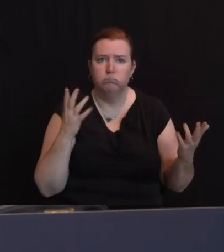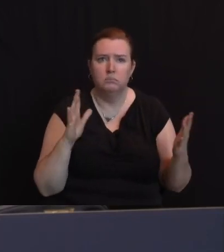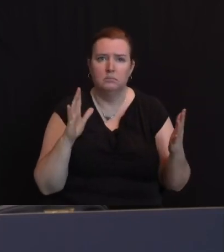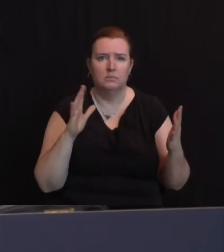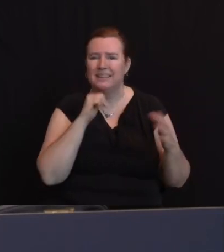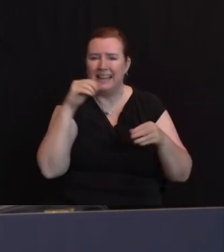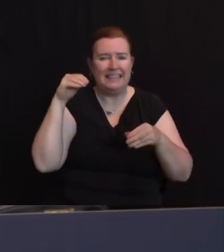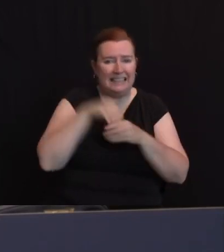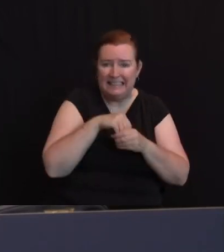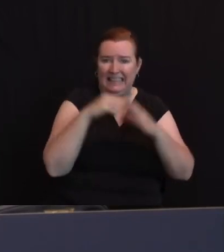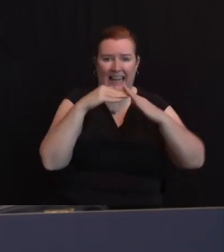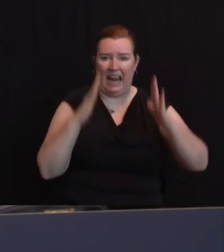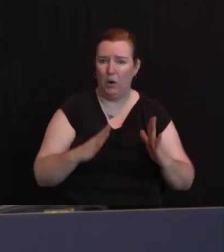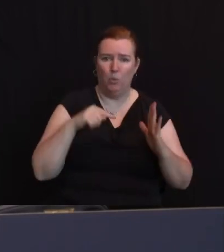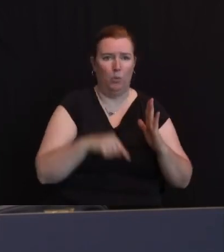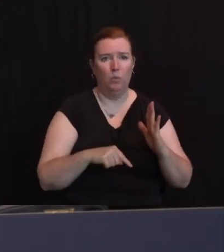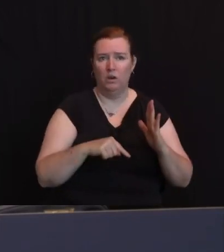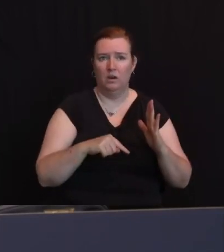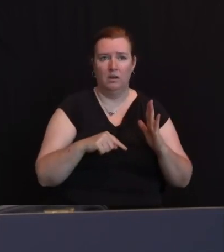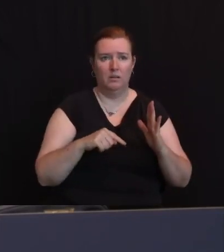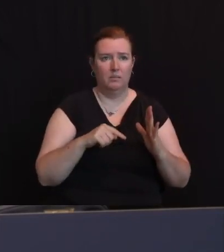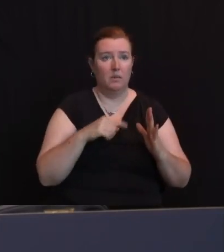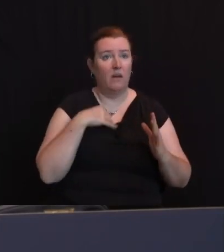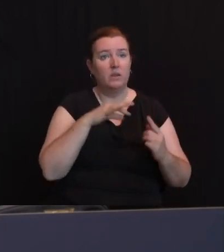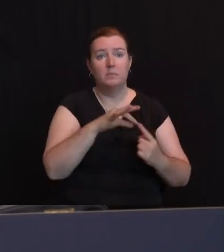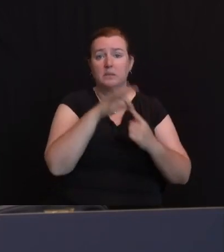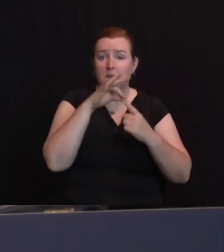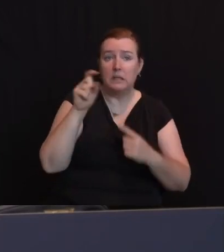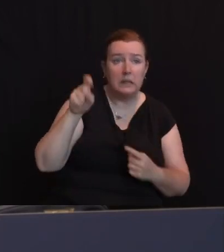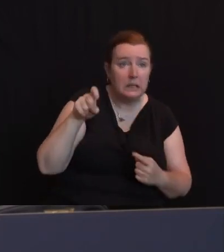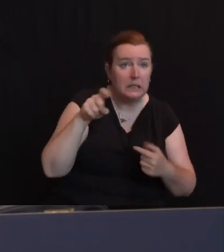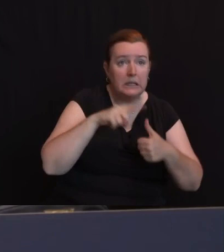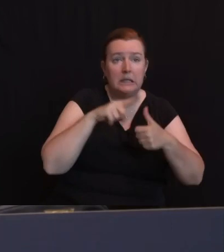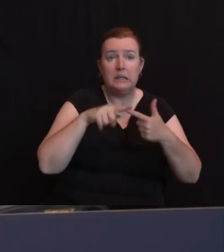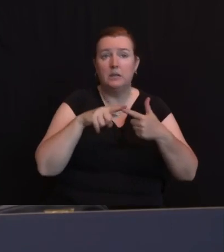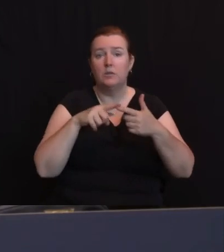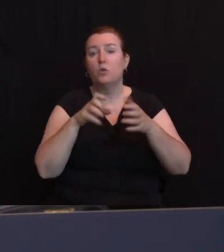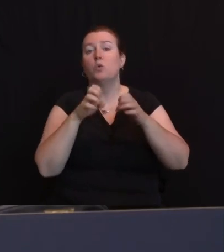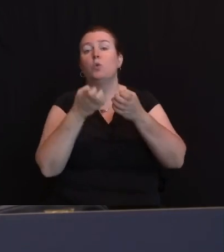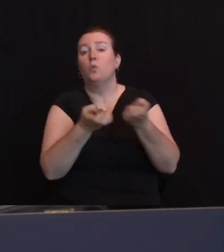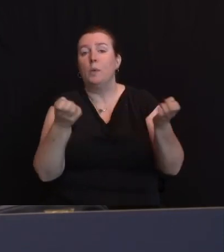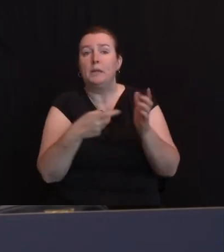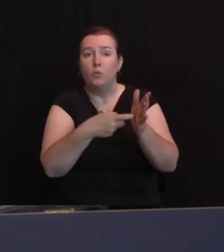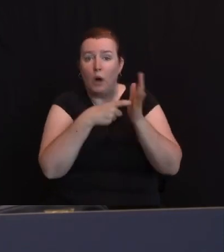for those with special needs and on equipment that requires